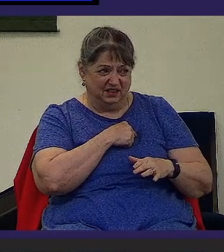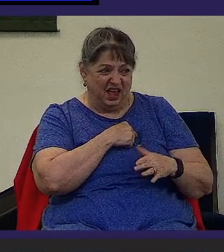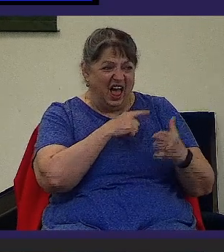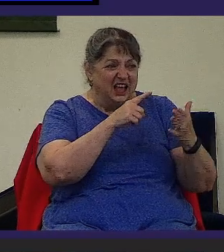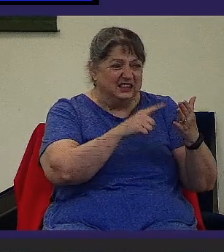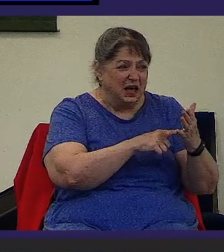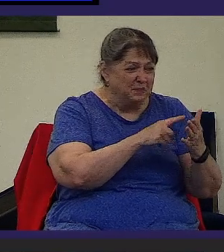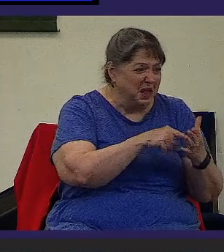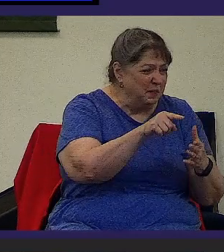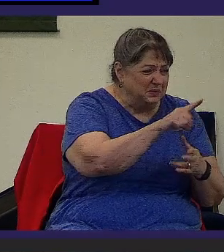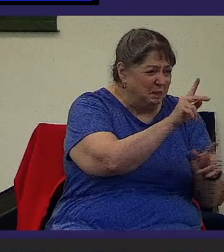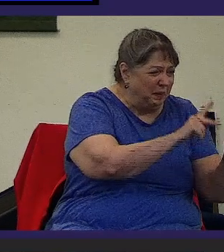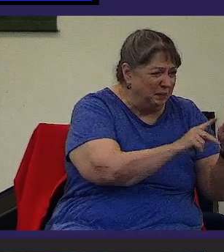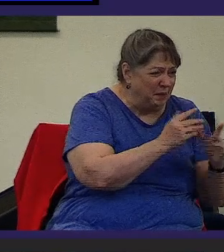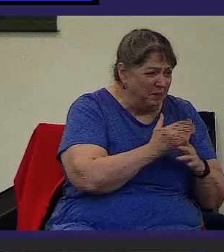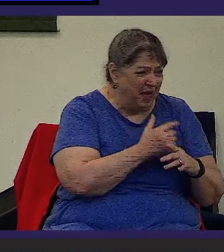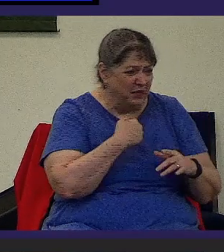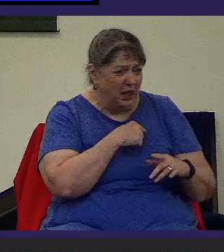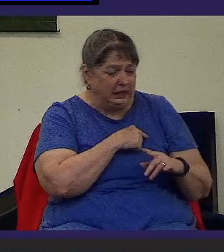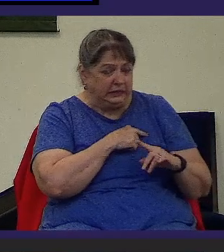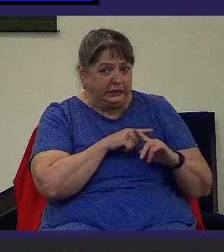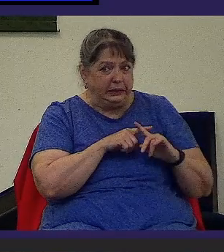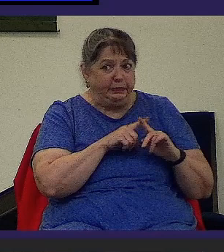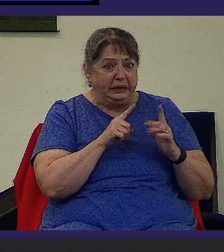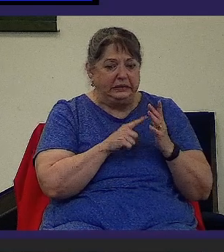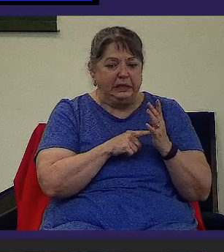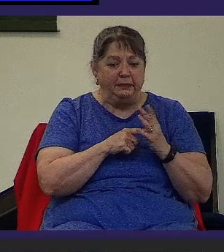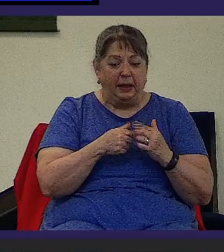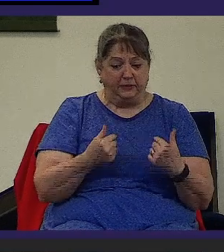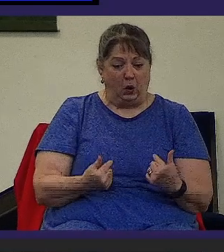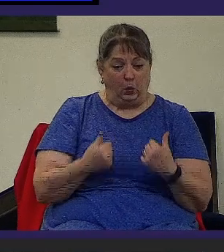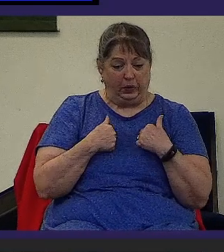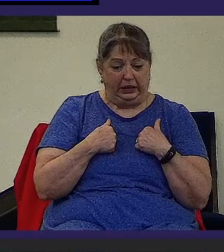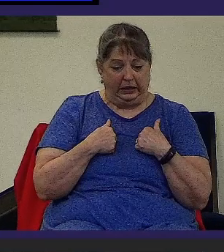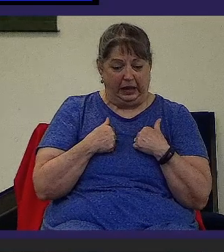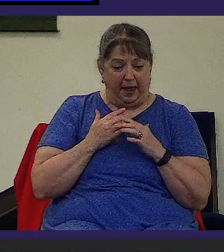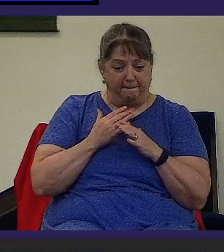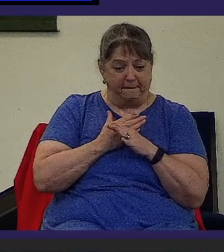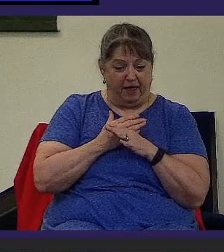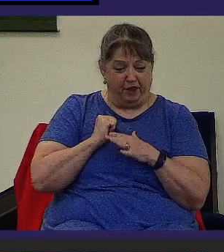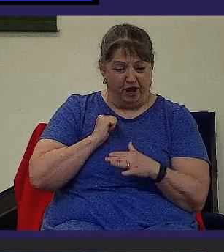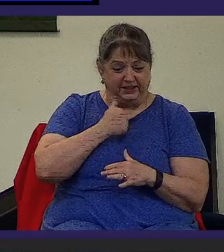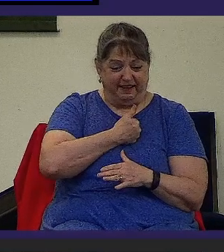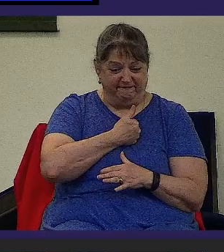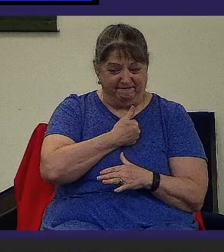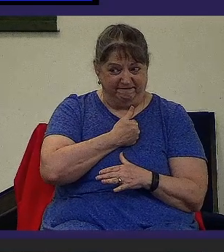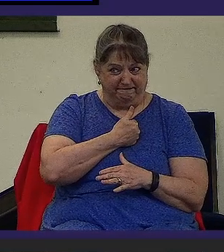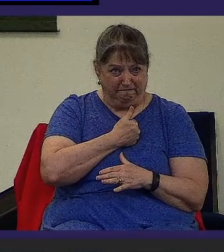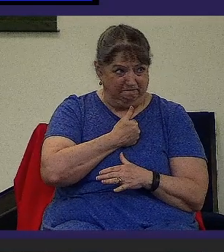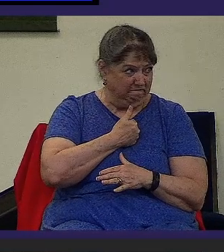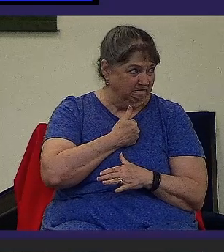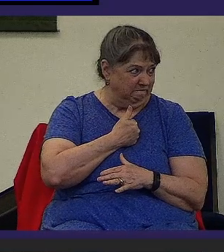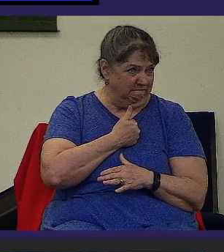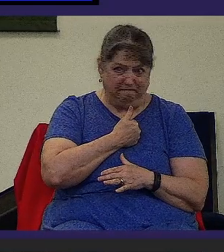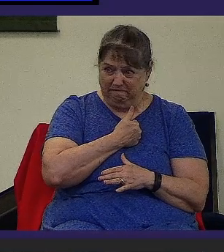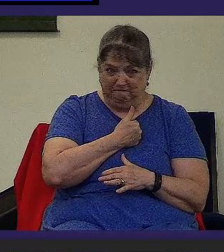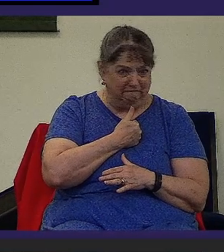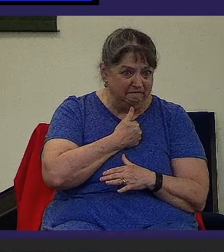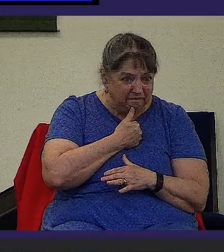because we can opt to say yes or no to the attacks of the enemy the enticements of the world it's up to us